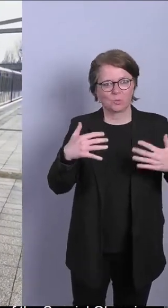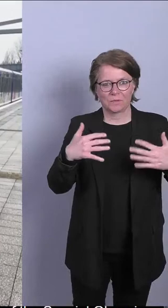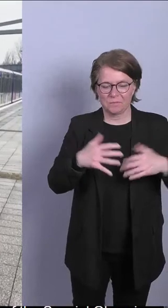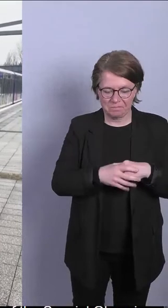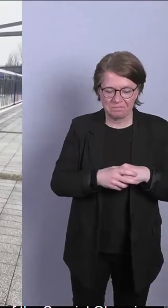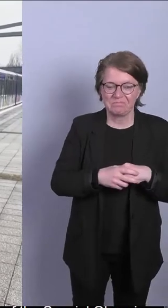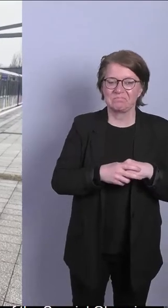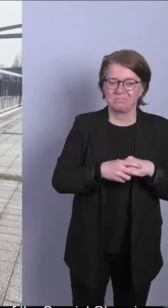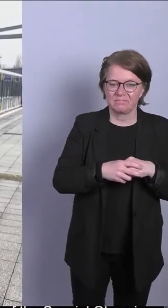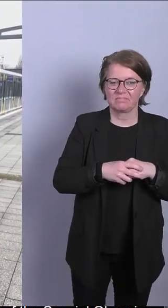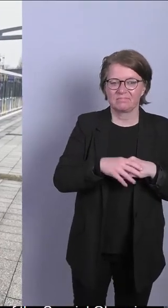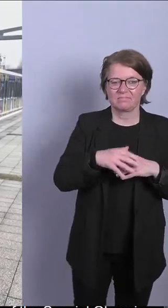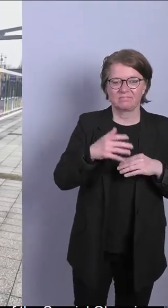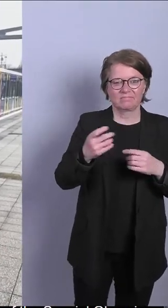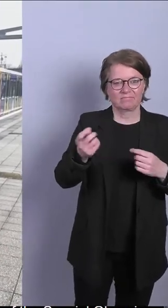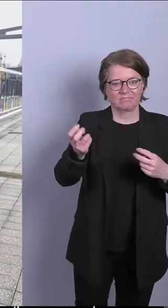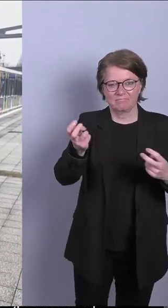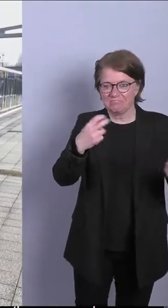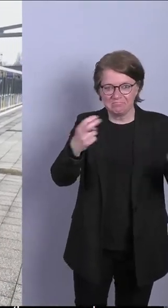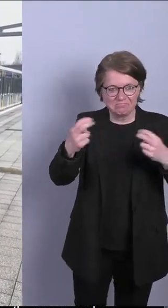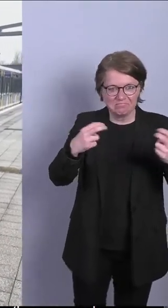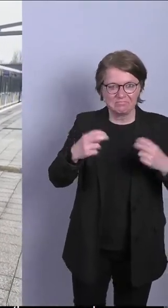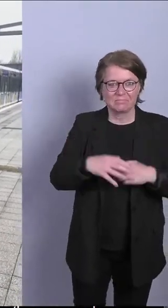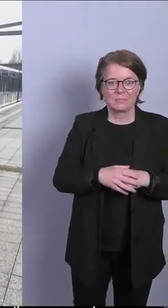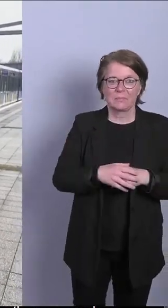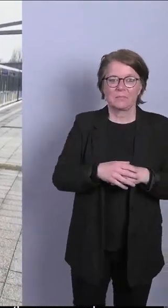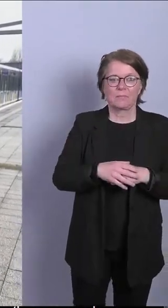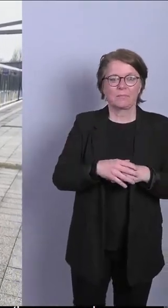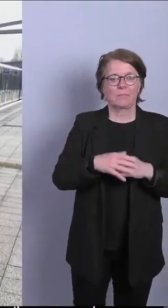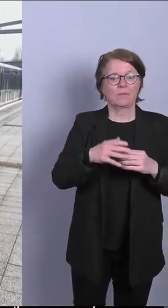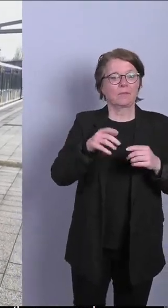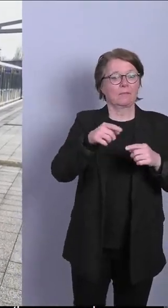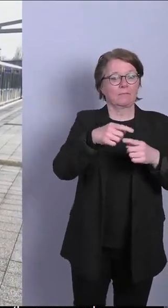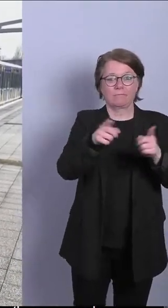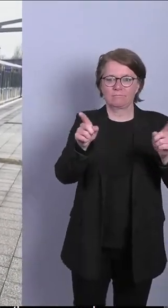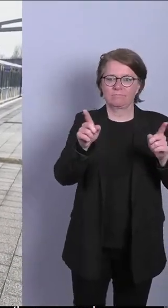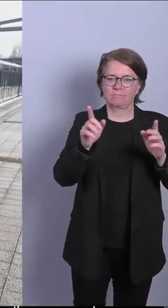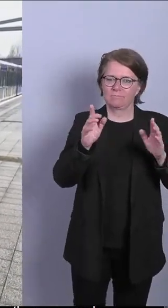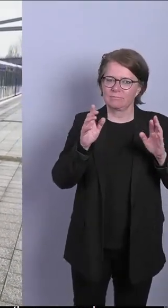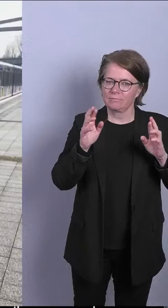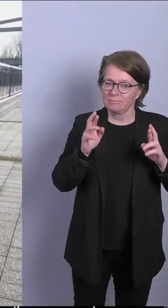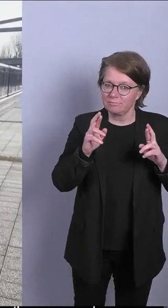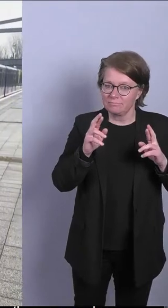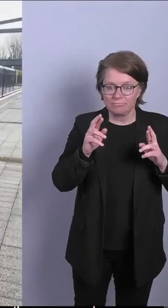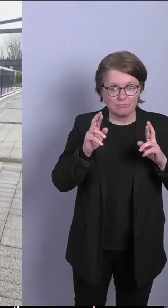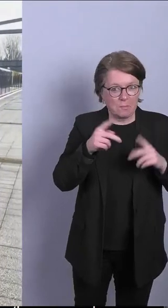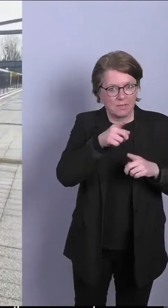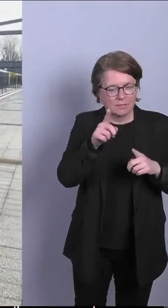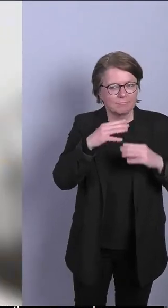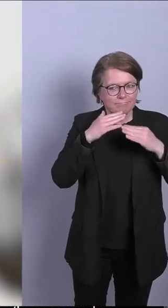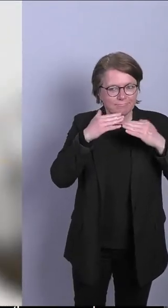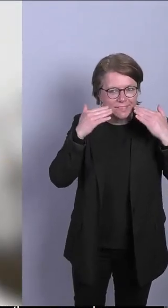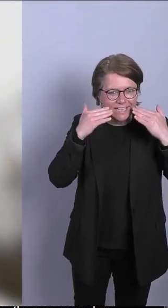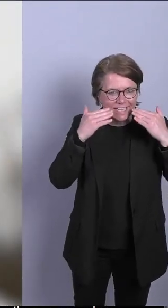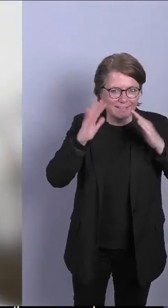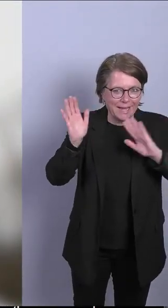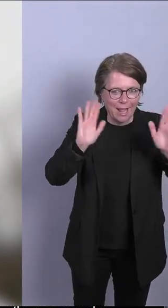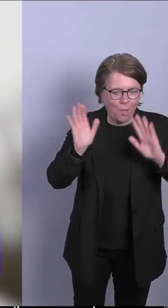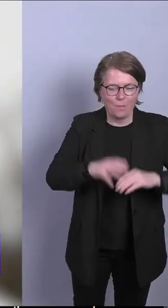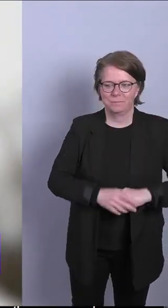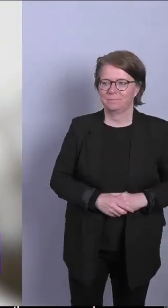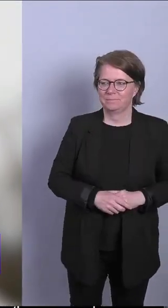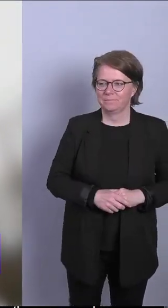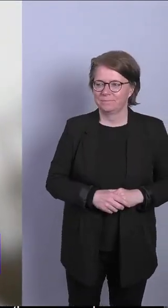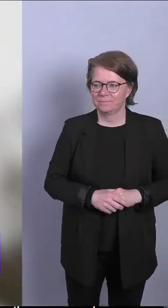I hope you can welcome everyone. And once again, a big thank you and all the best to you, and maybe we'll run into each other while you're